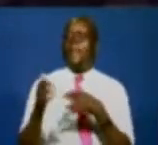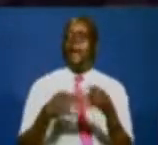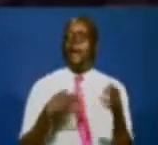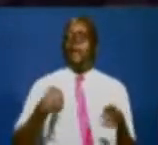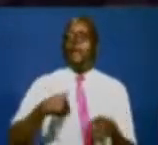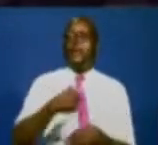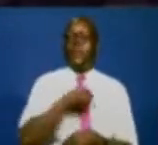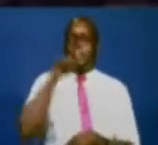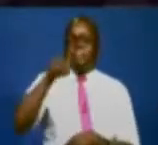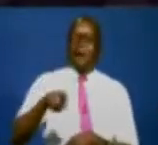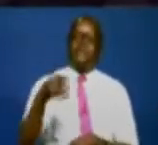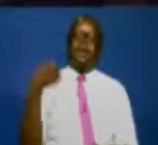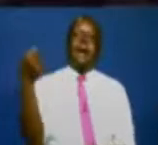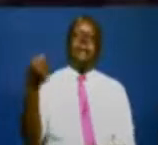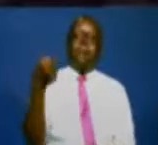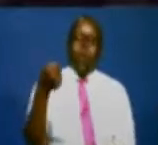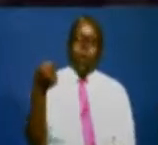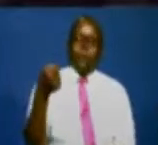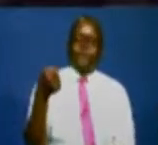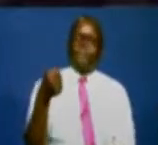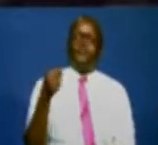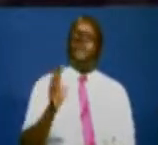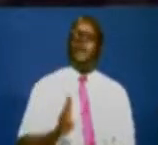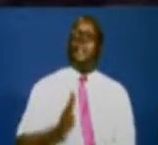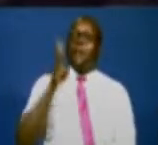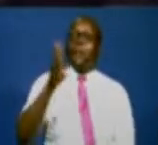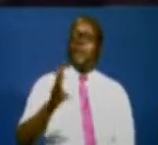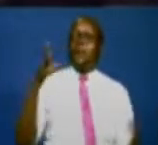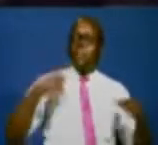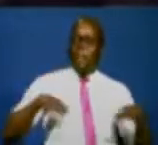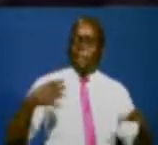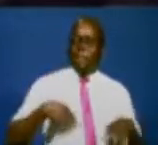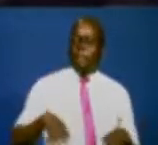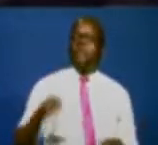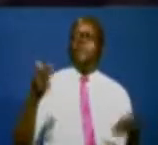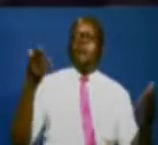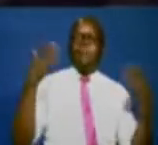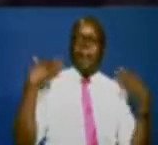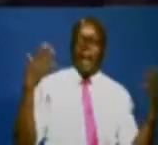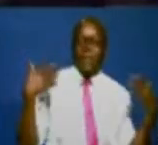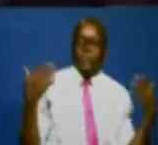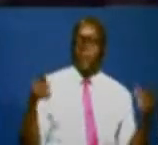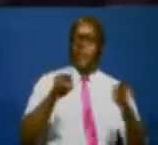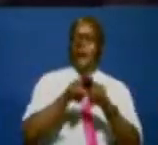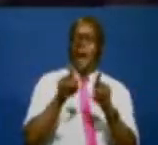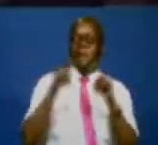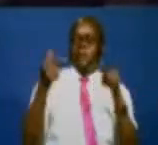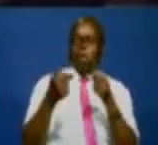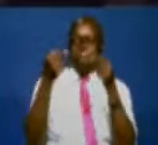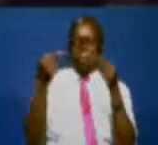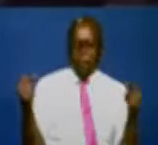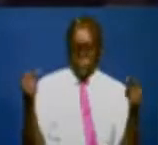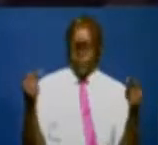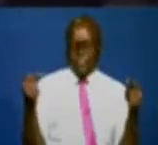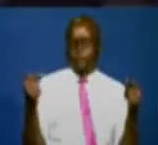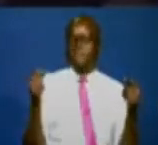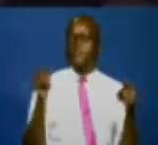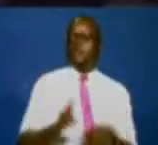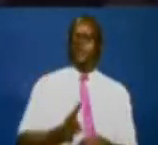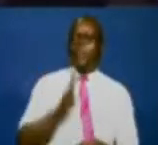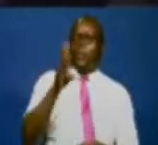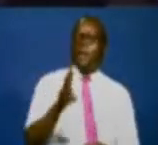shall uphold the will of the people of Meru as opposed to the will